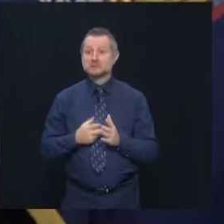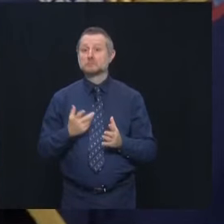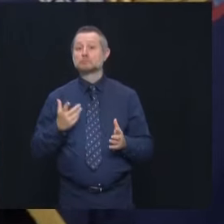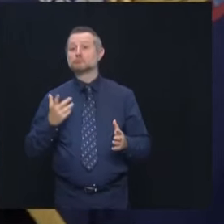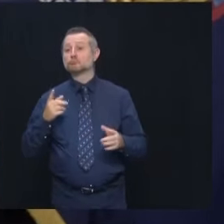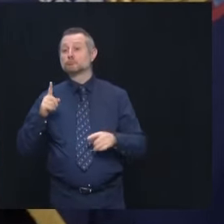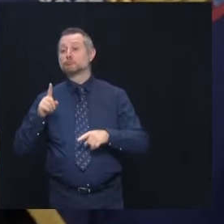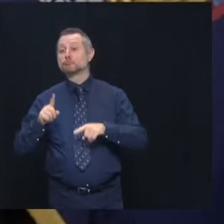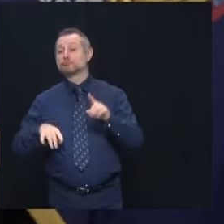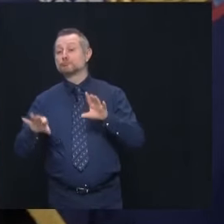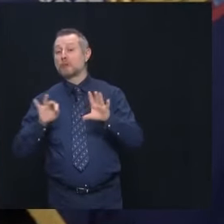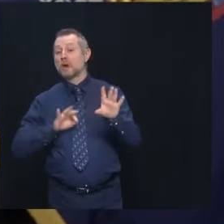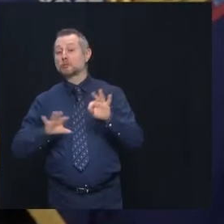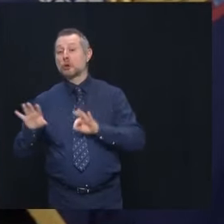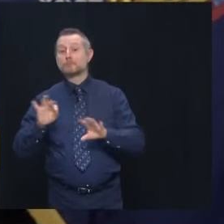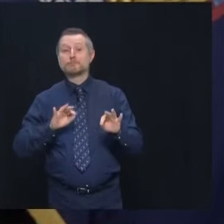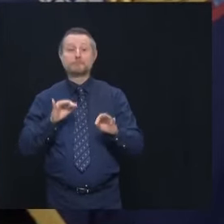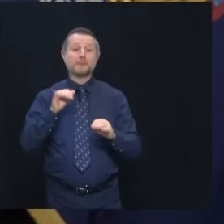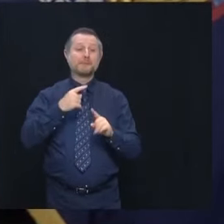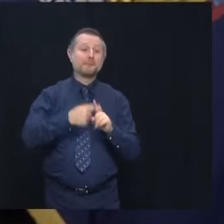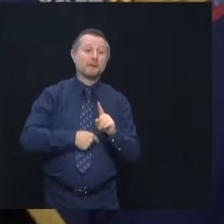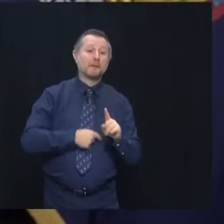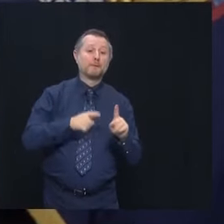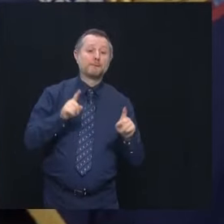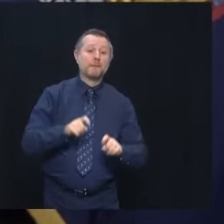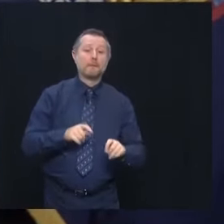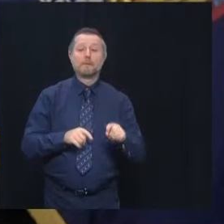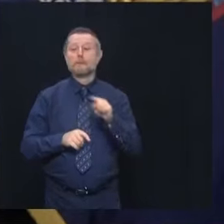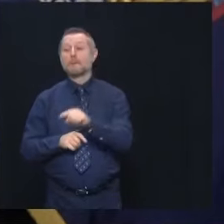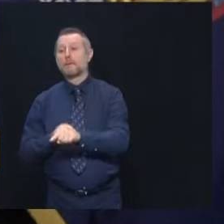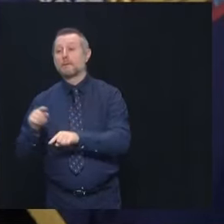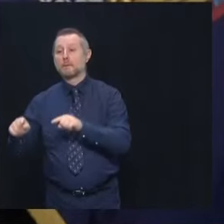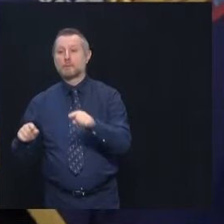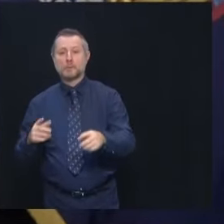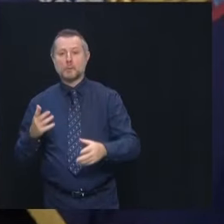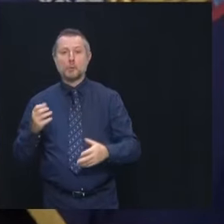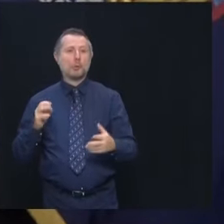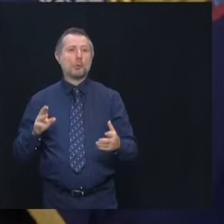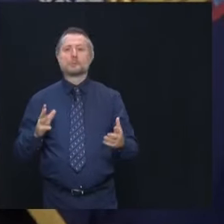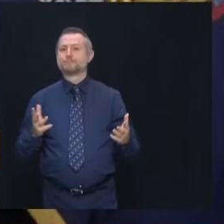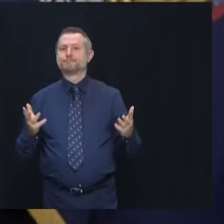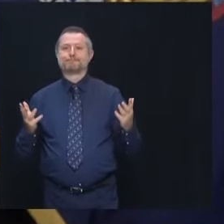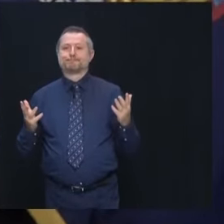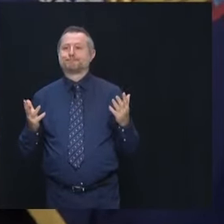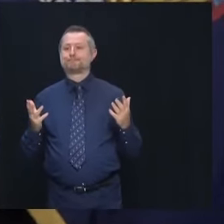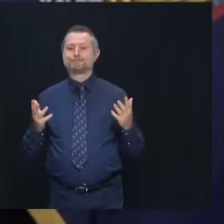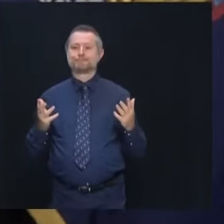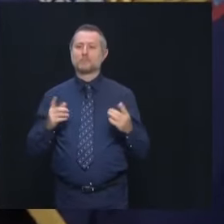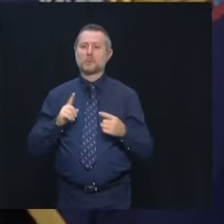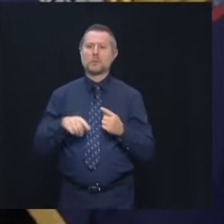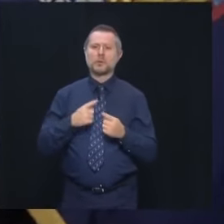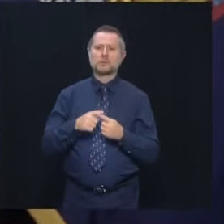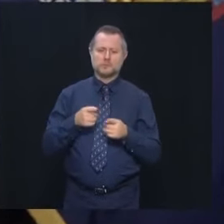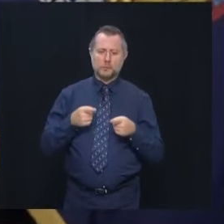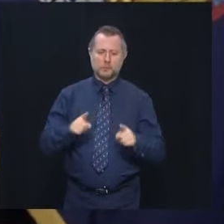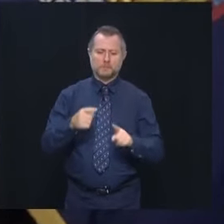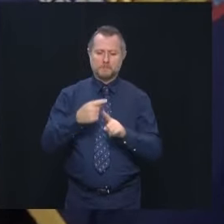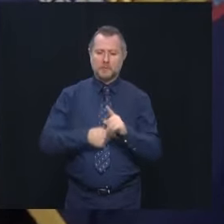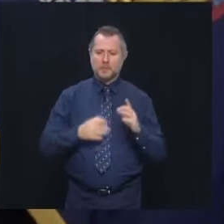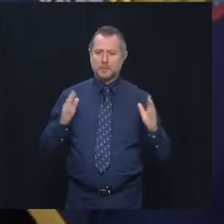have 30 days, 31 days, let's say. Is it all in the first week, maybe? All in the last